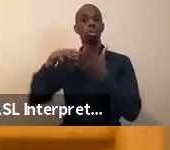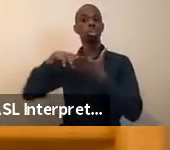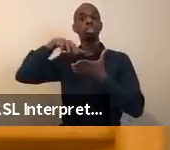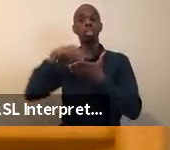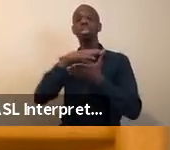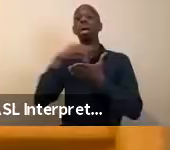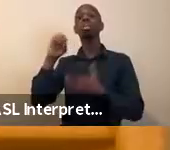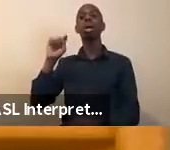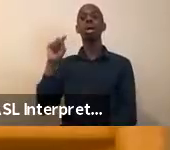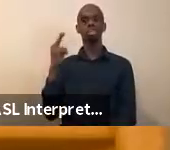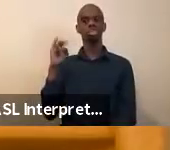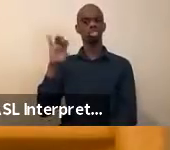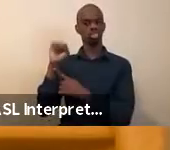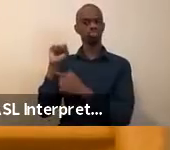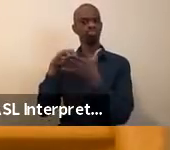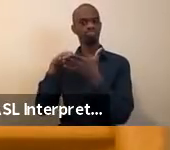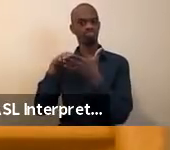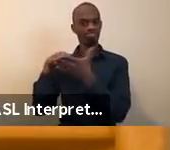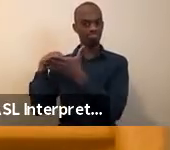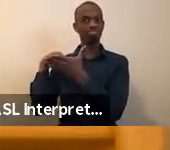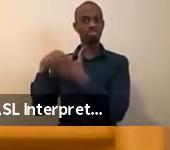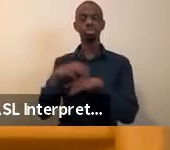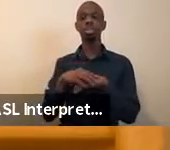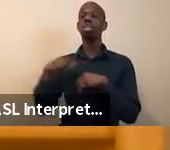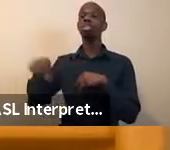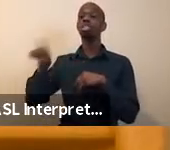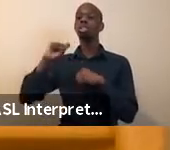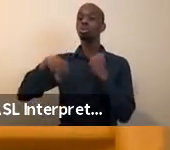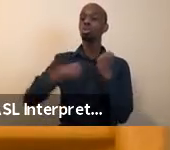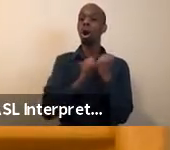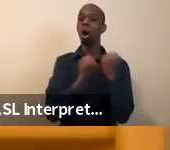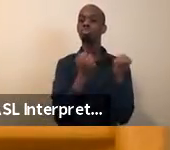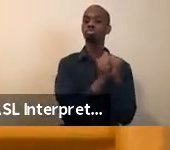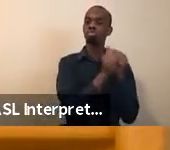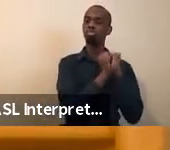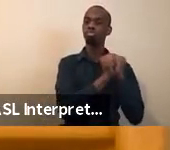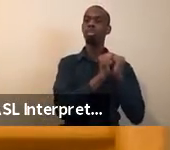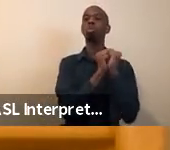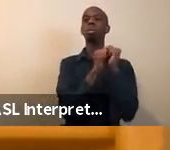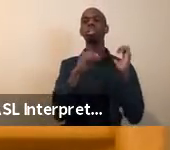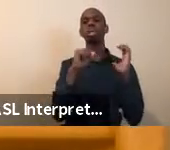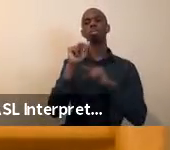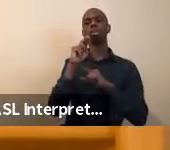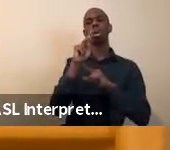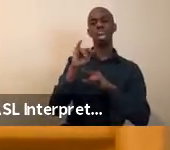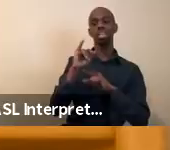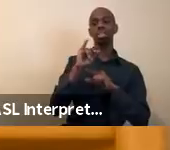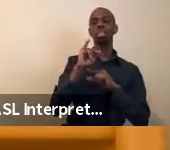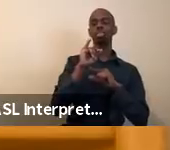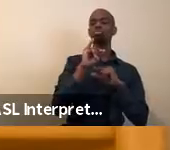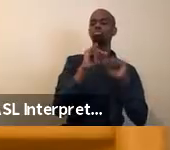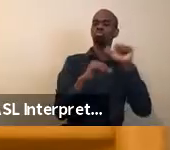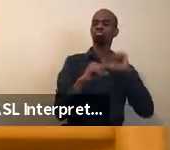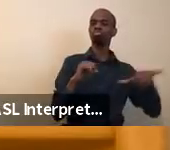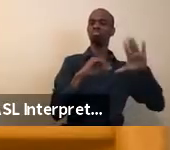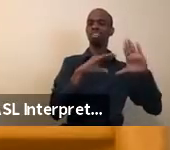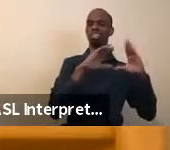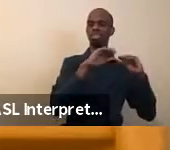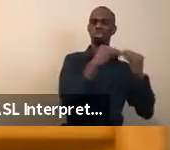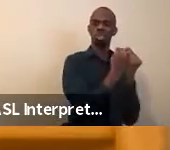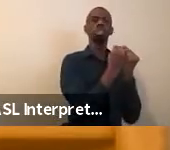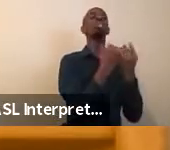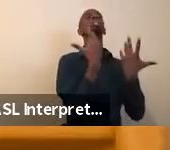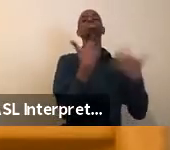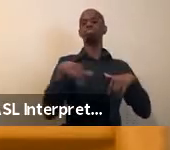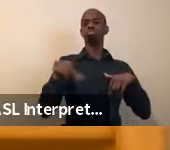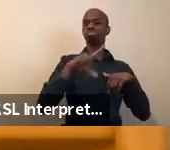and working with and for Asian American community and anti-war organizations. Her research focuses on Black Korean conflict